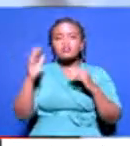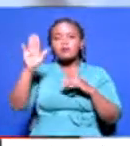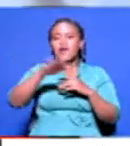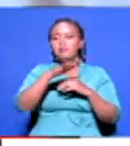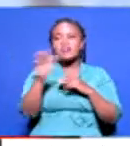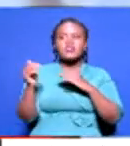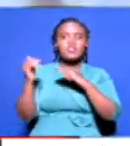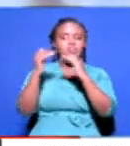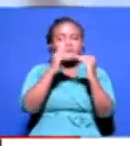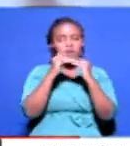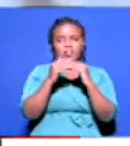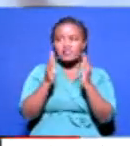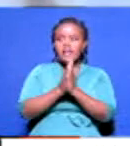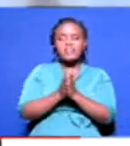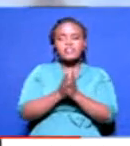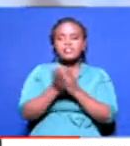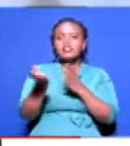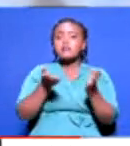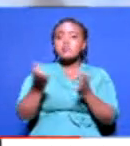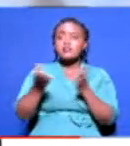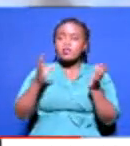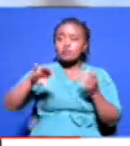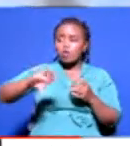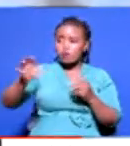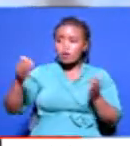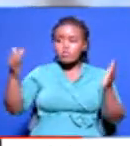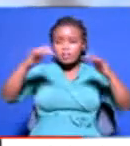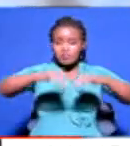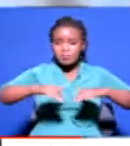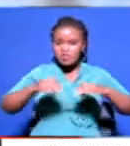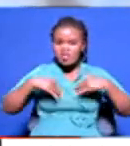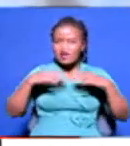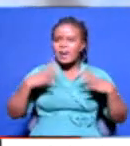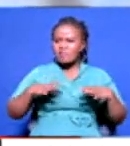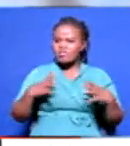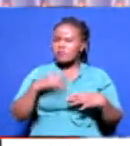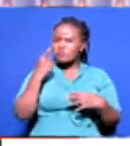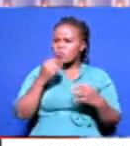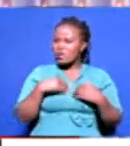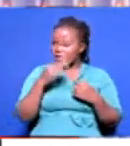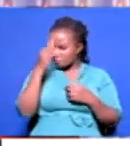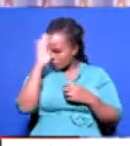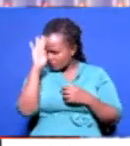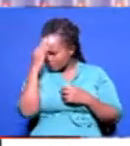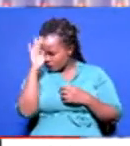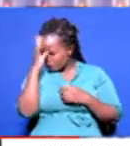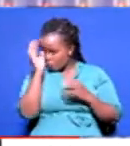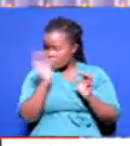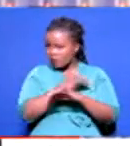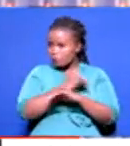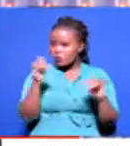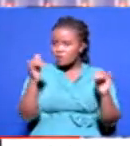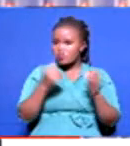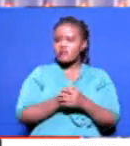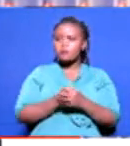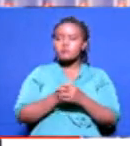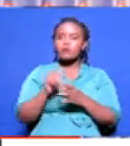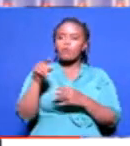assemblies business by having people with questionable integrity is real. You drive public